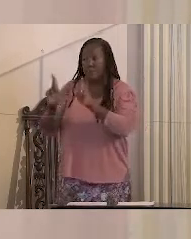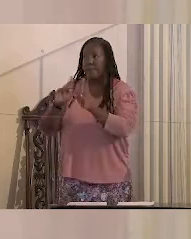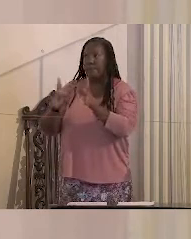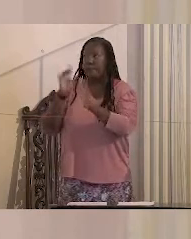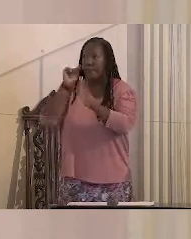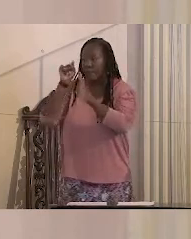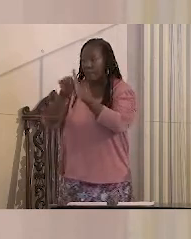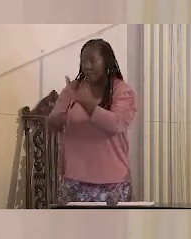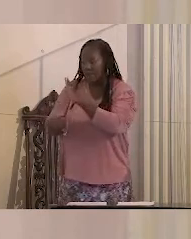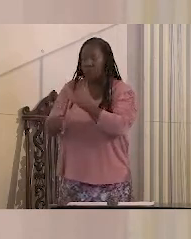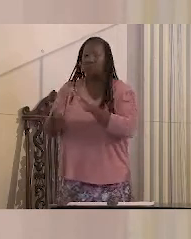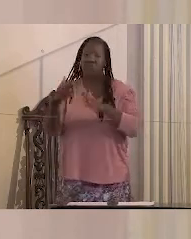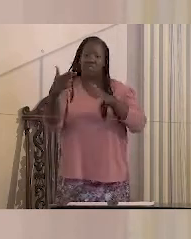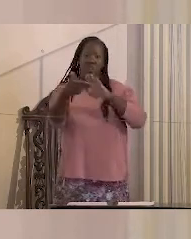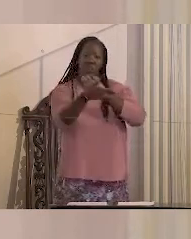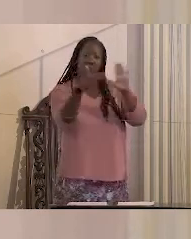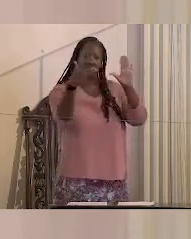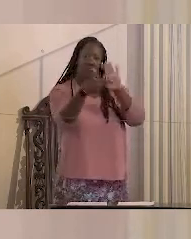that terrible day.